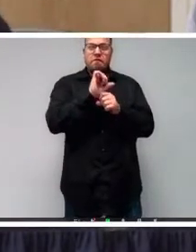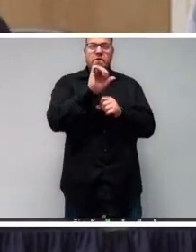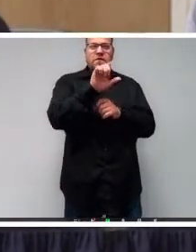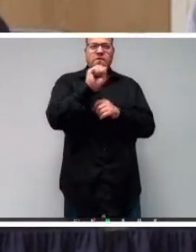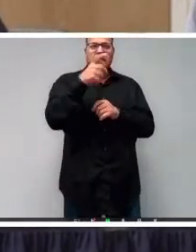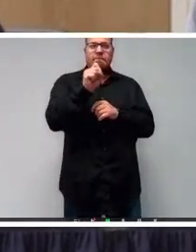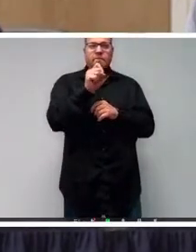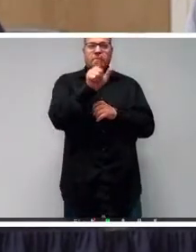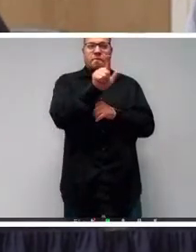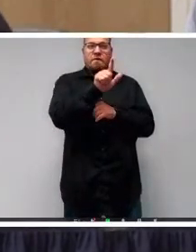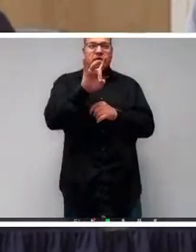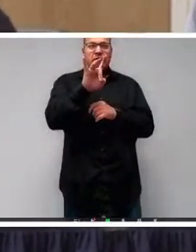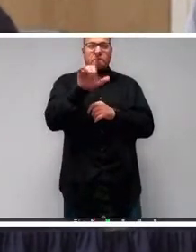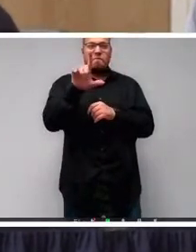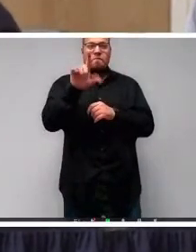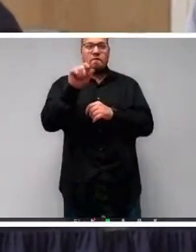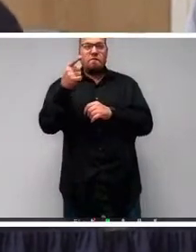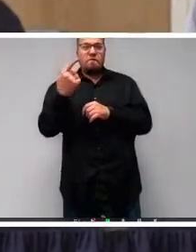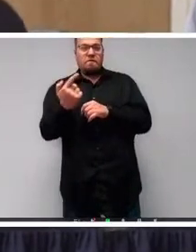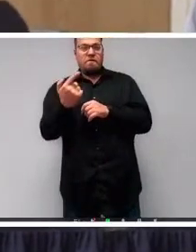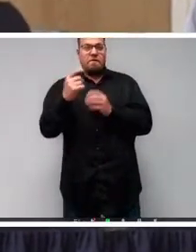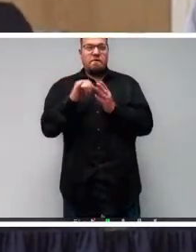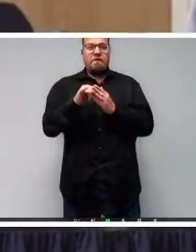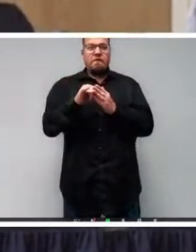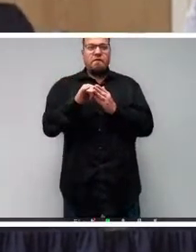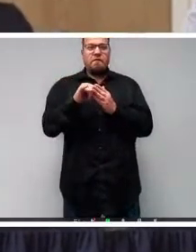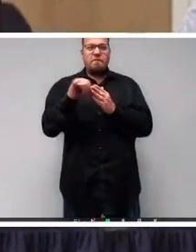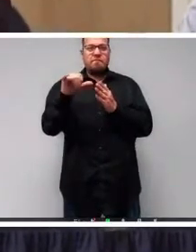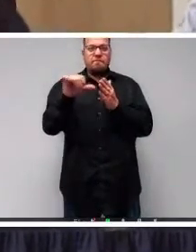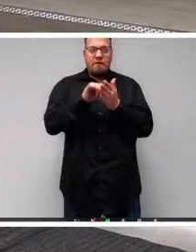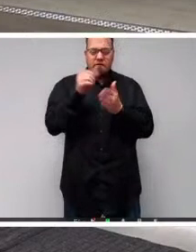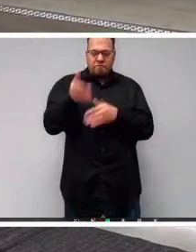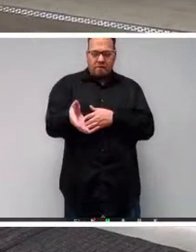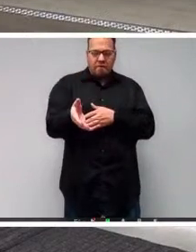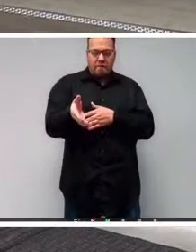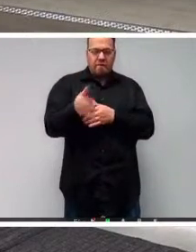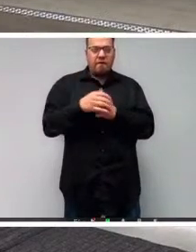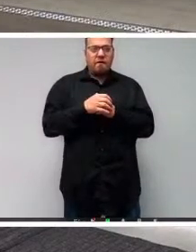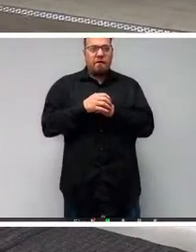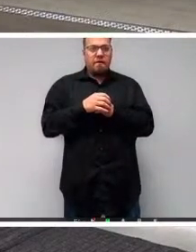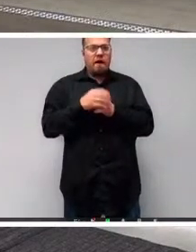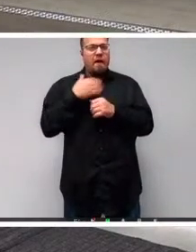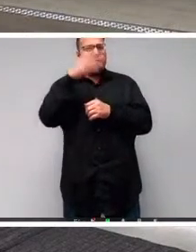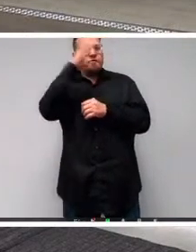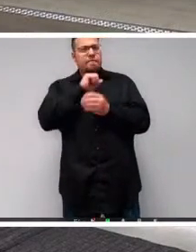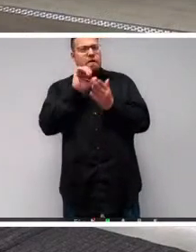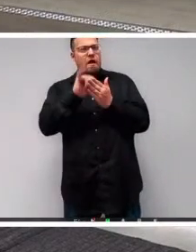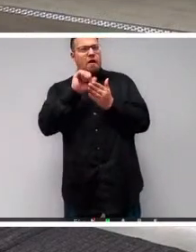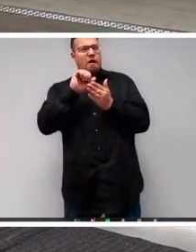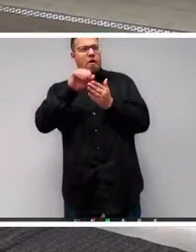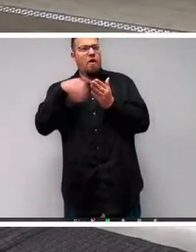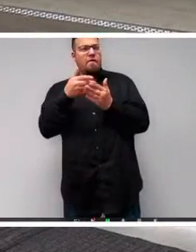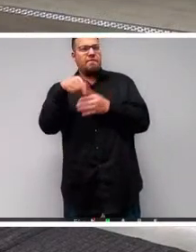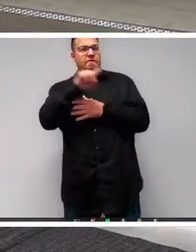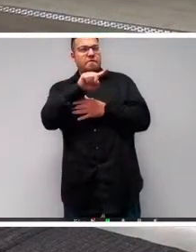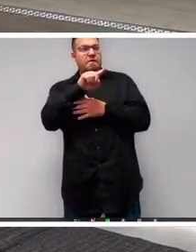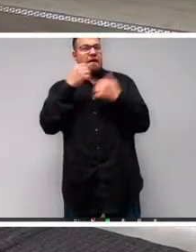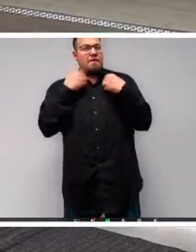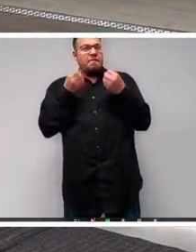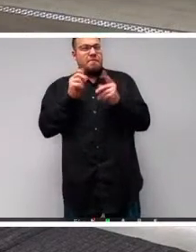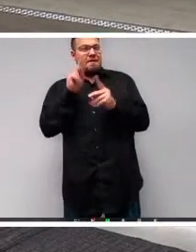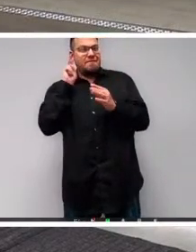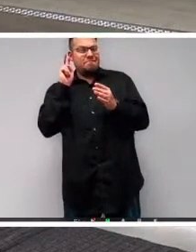September 28th, 2021 on it, it's about a 7-page document. I'm assuming that everyone had a chance to at least scan it, and